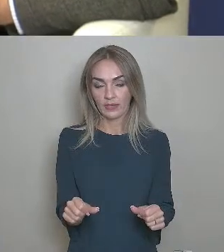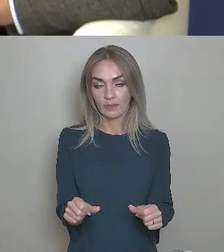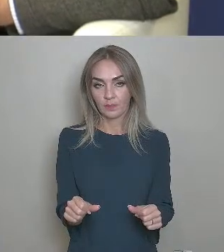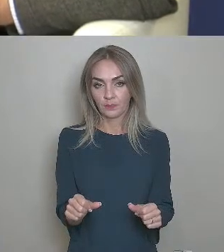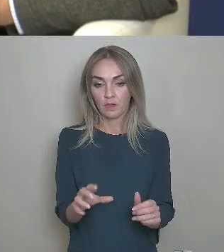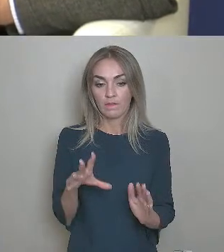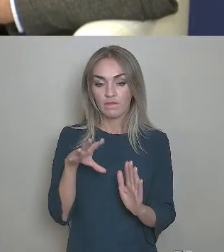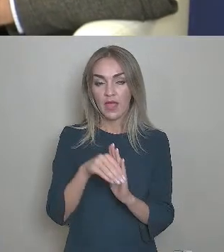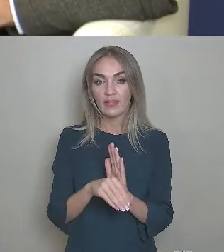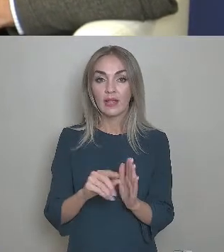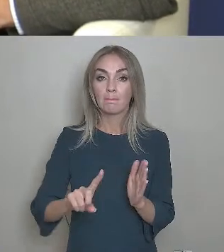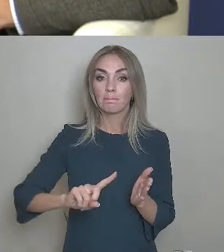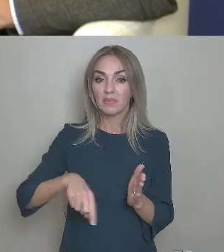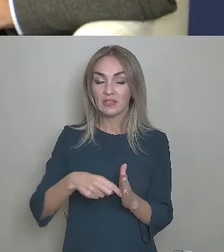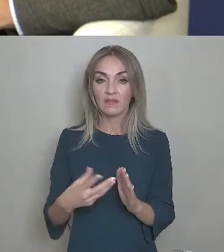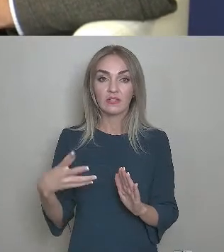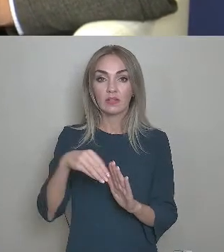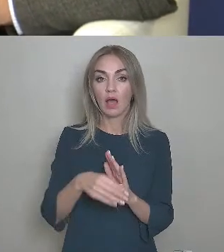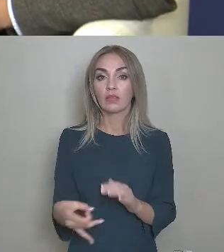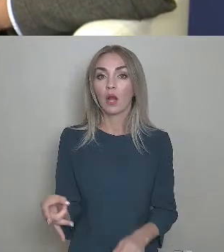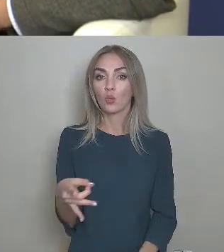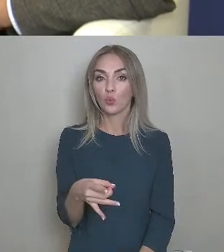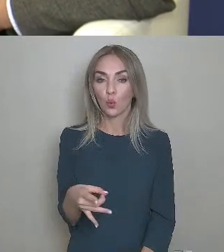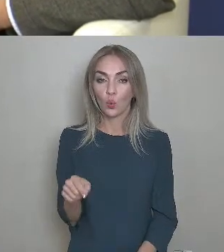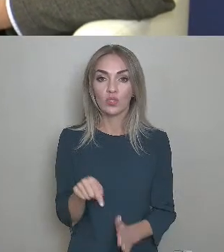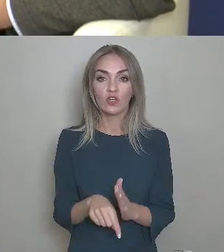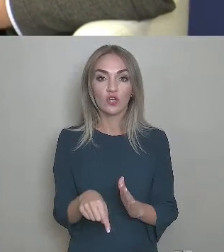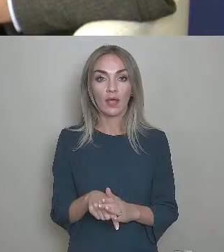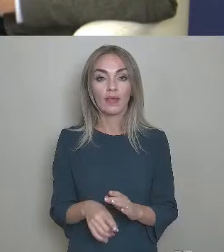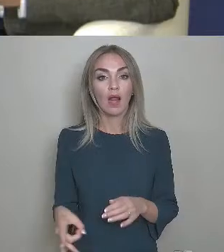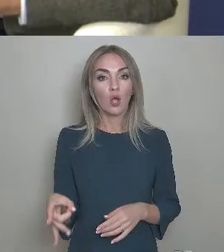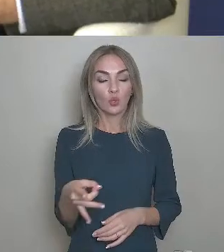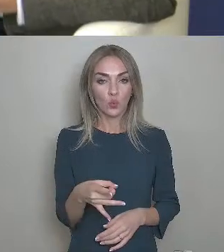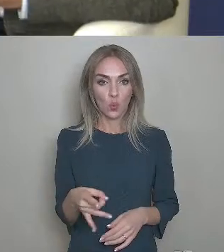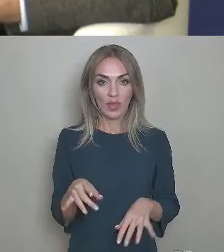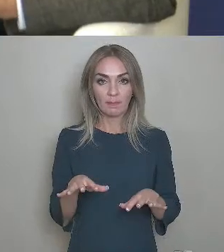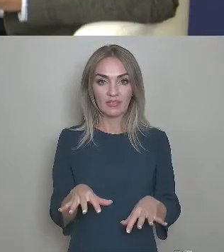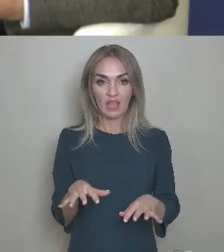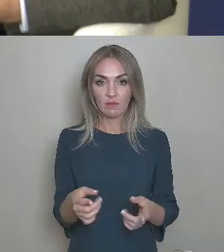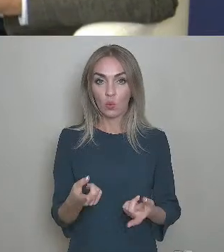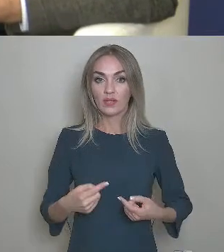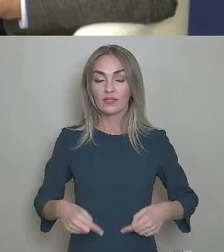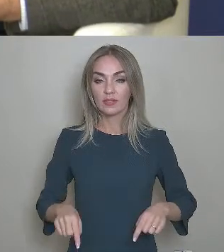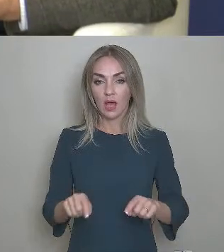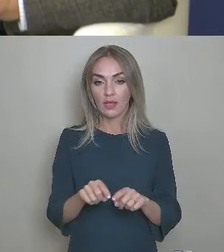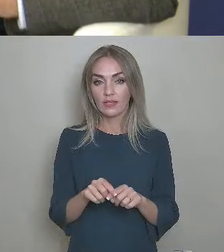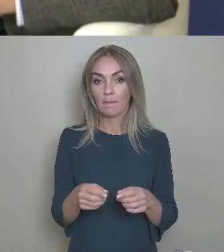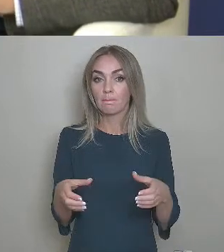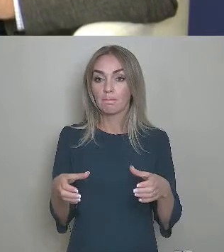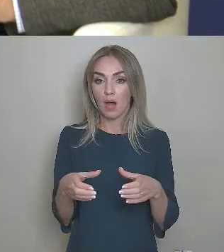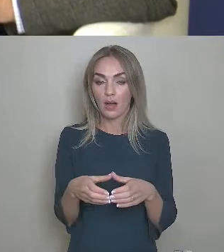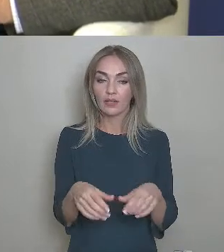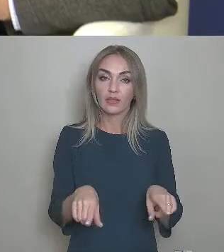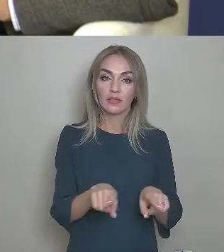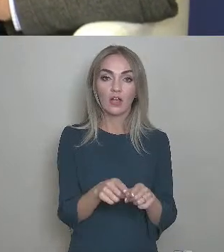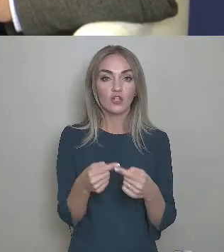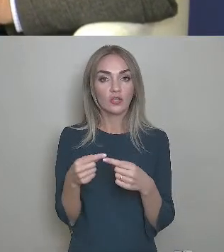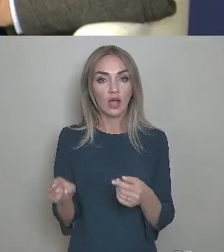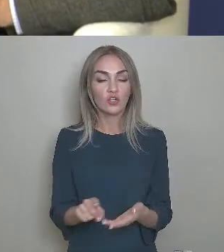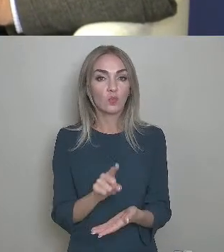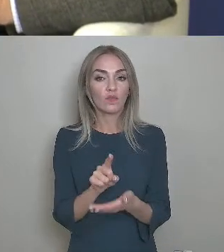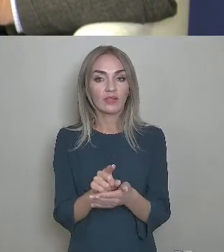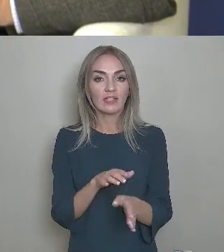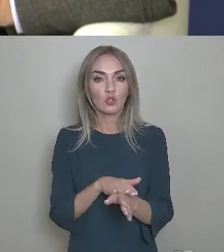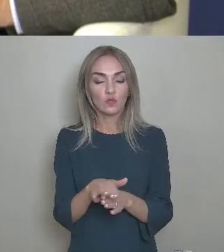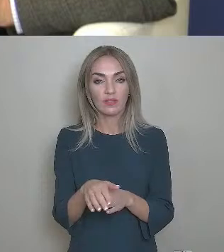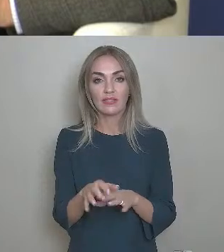organizations to run under new format? Since city being part of rayon means that rayon organization of this